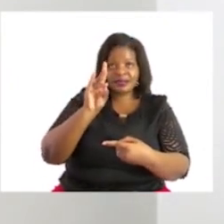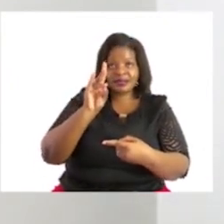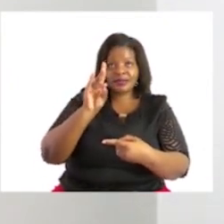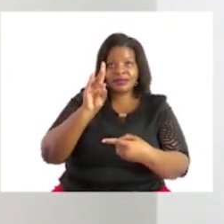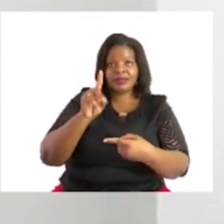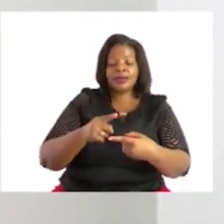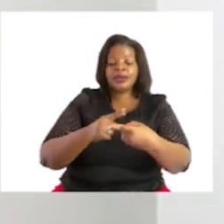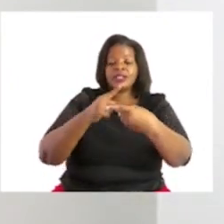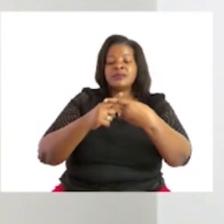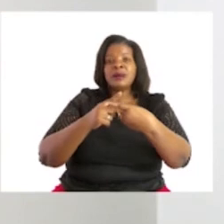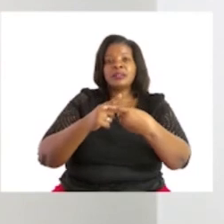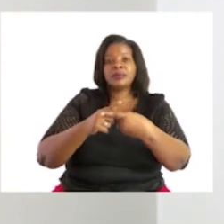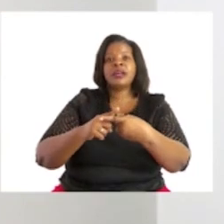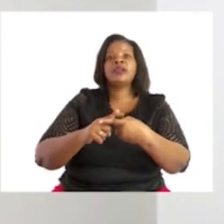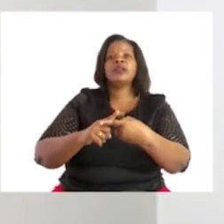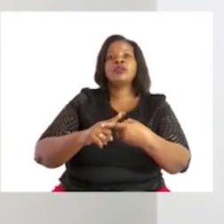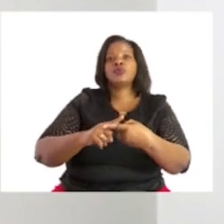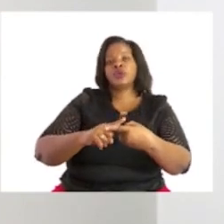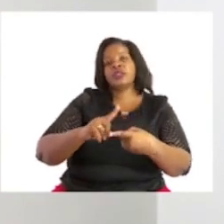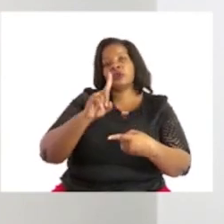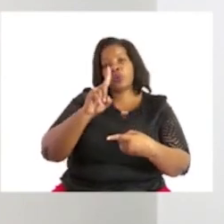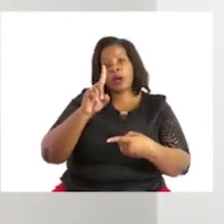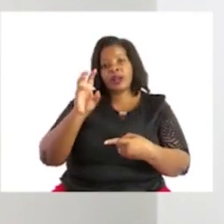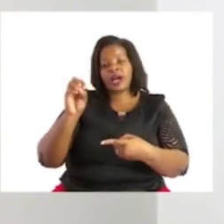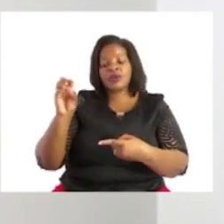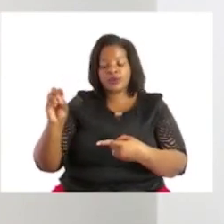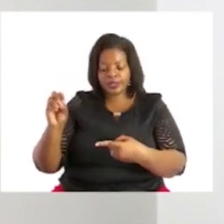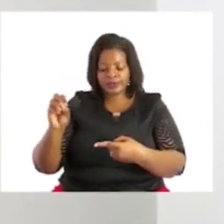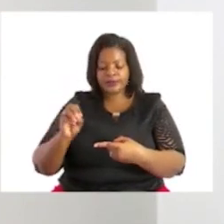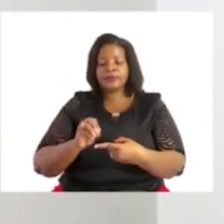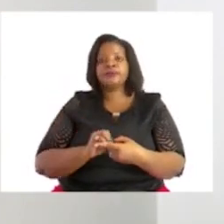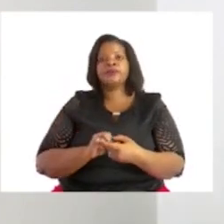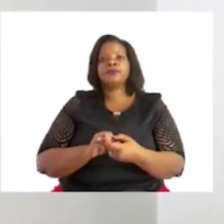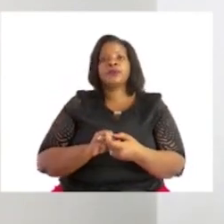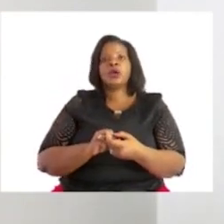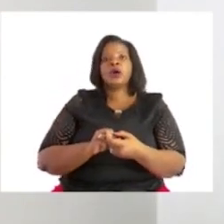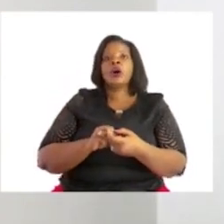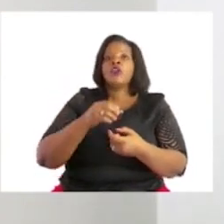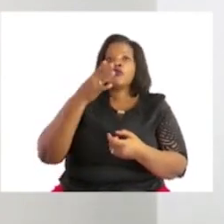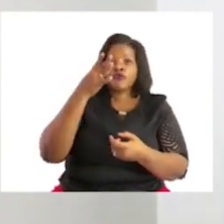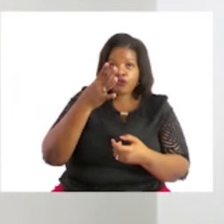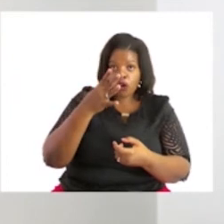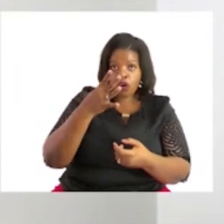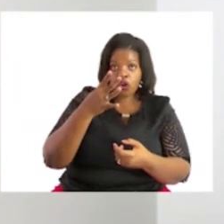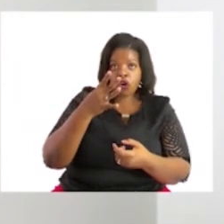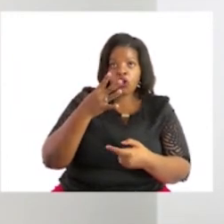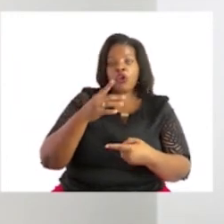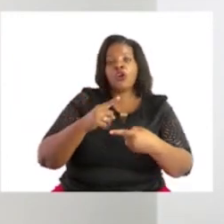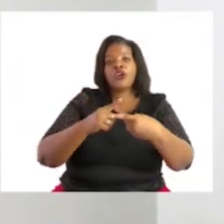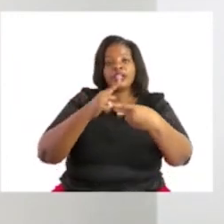position of 100, we multiply with 100. 4 in position